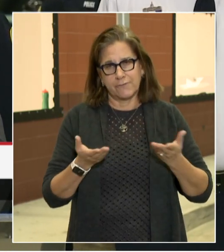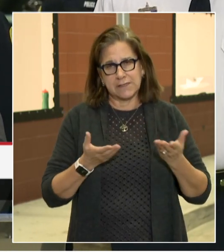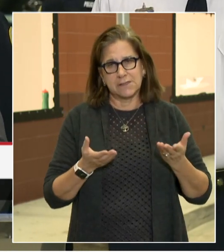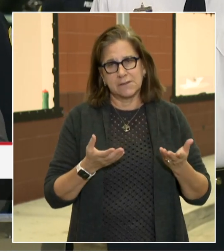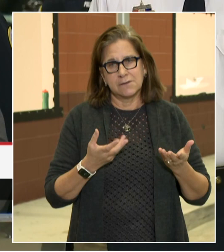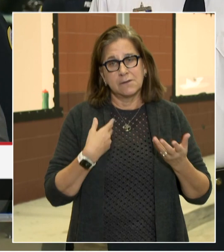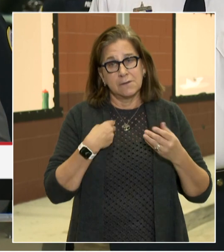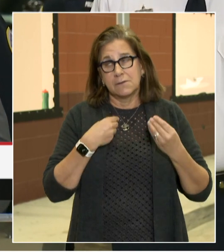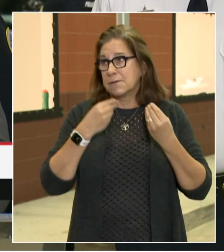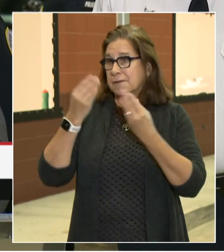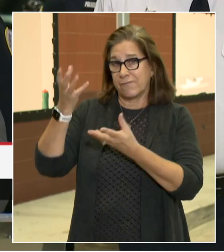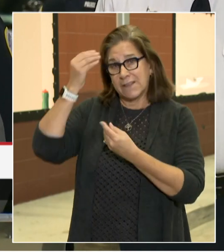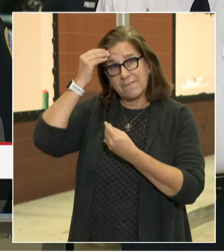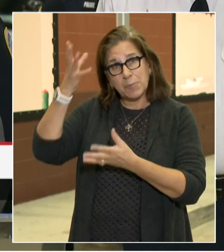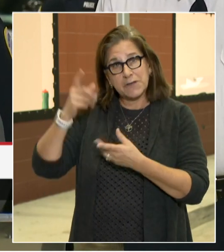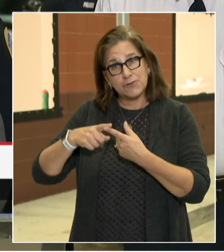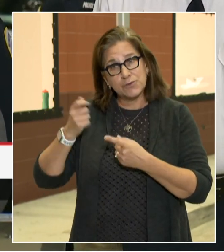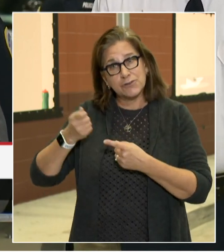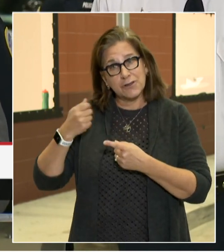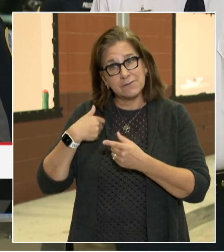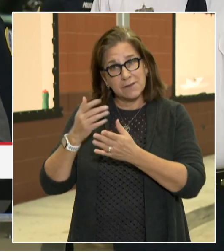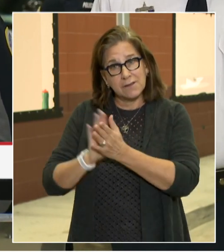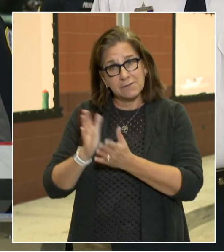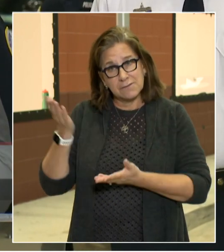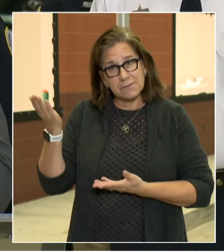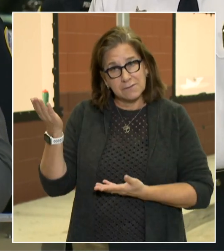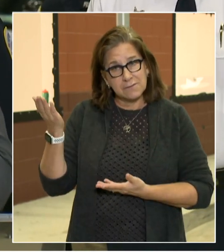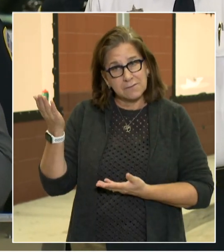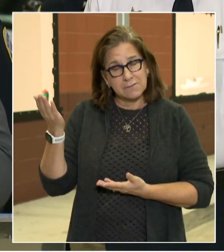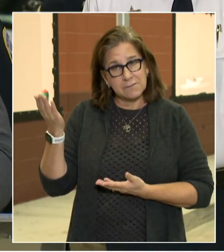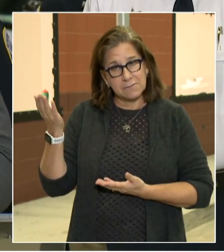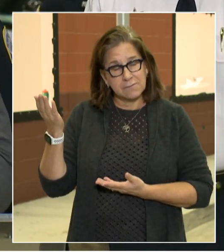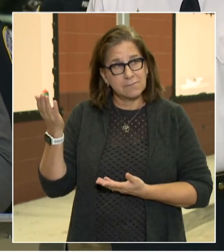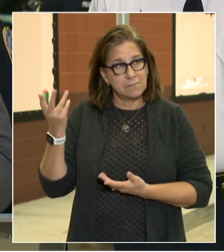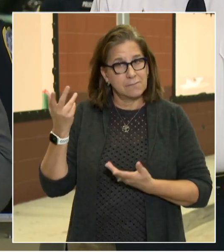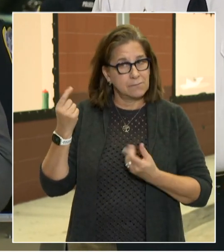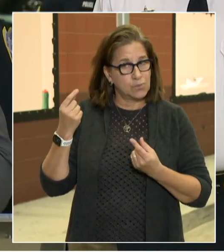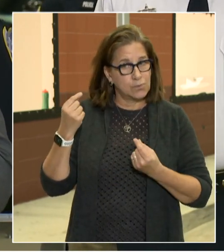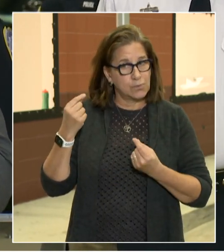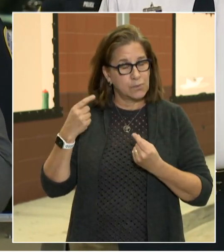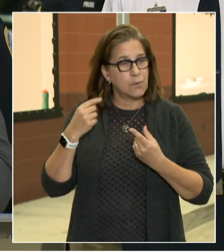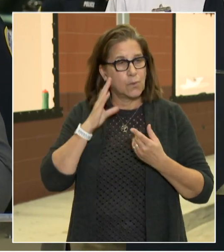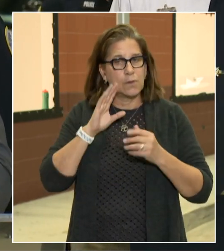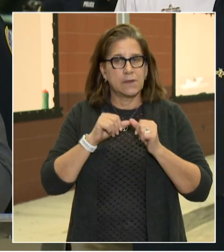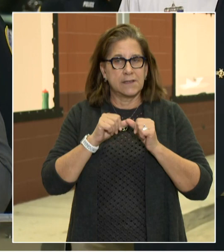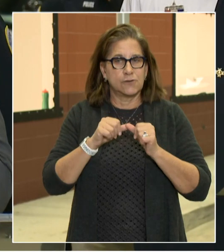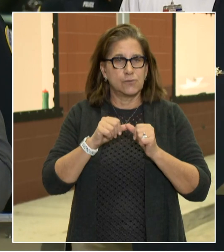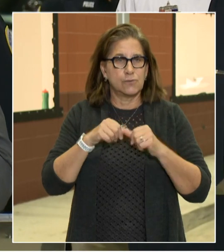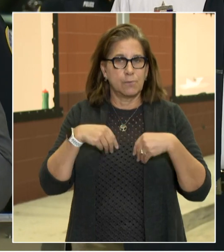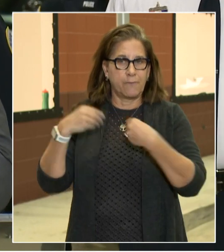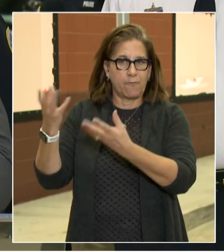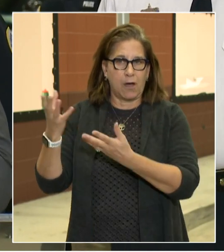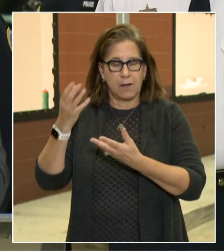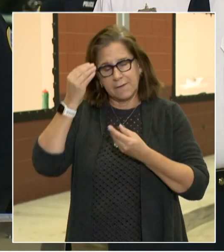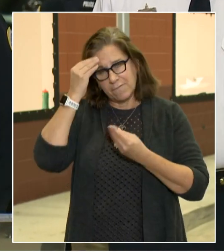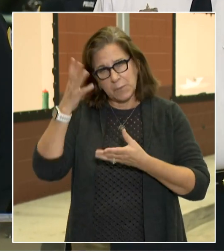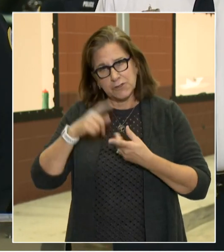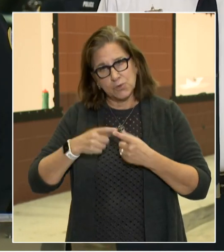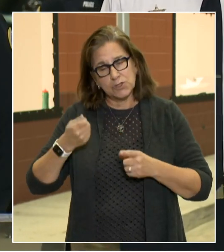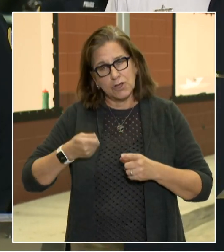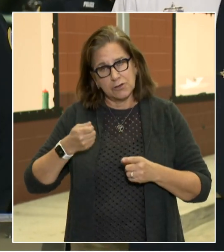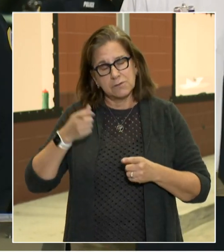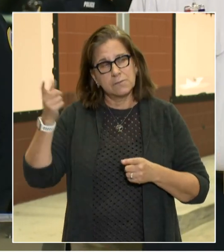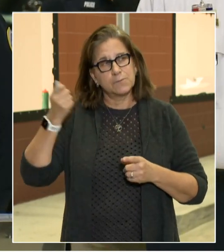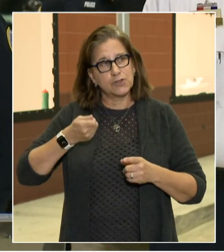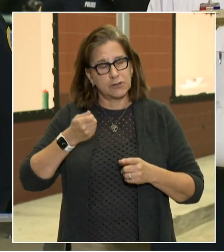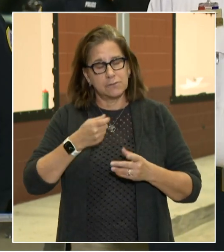judge in a timely manner prior to the hearing, and we'll continue to do that. We'll continue to abide by what we get from the court. I appreciate that. And